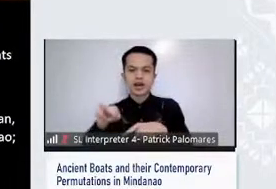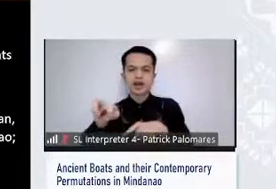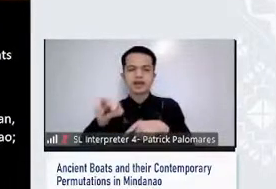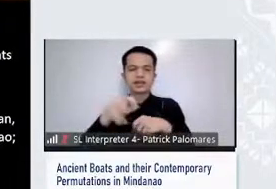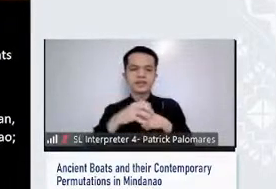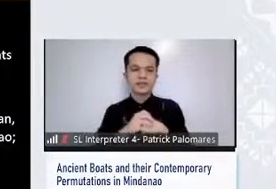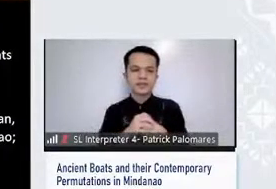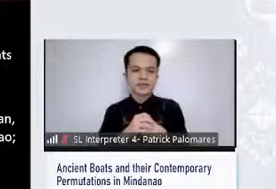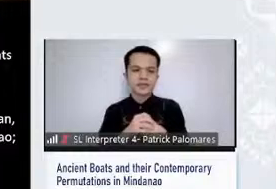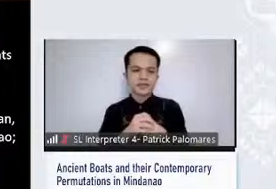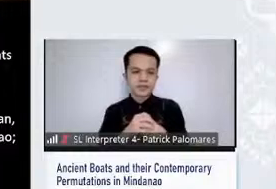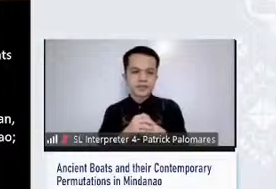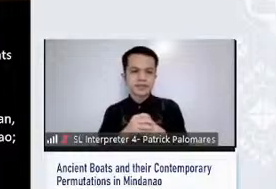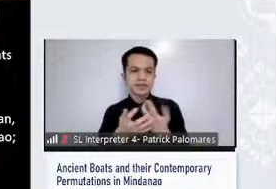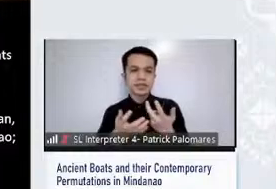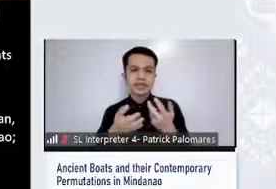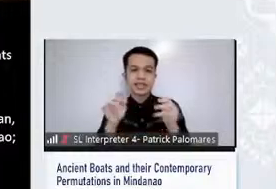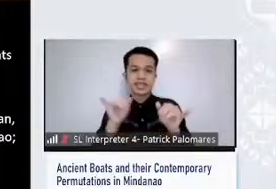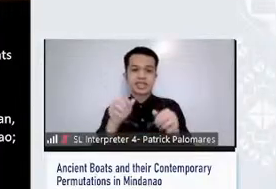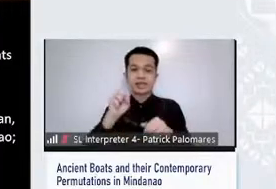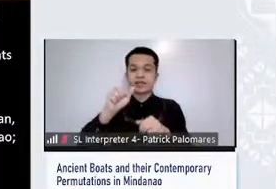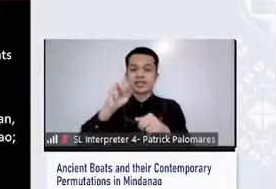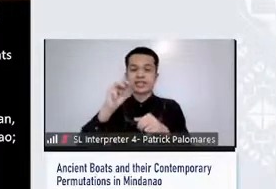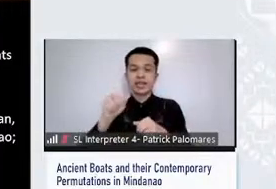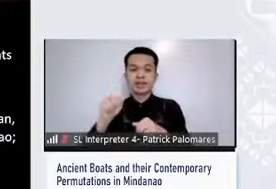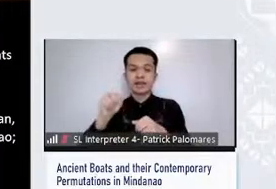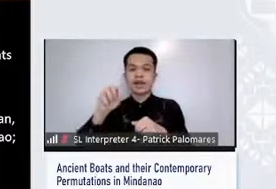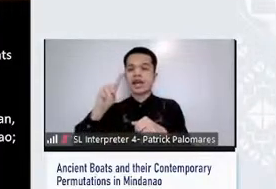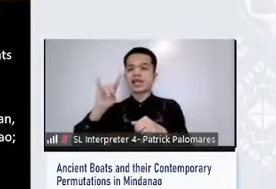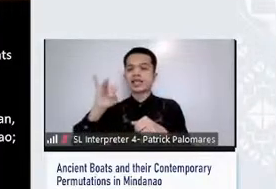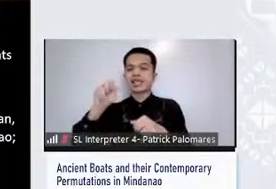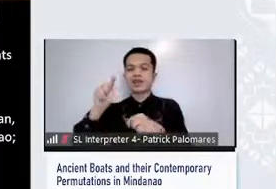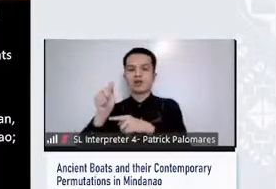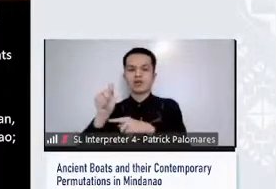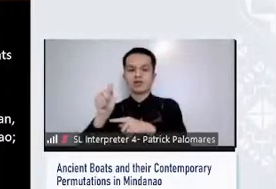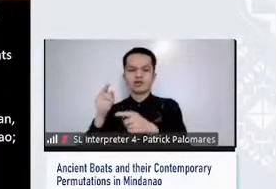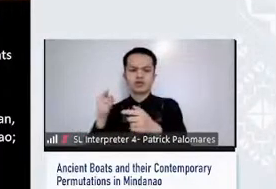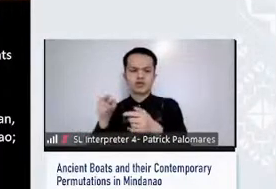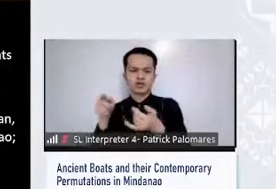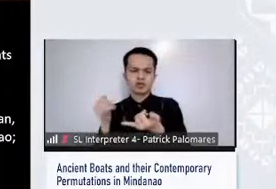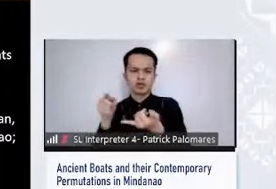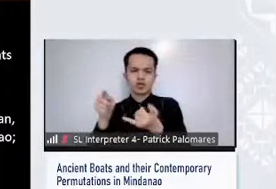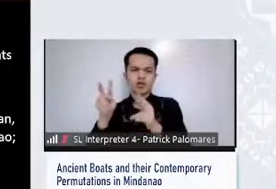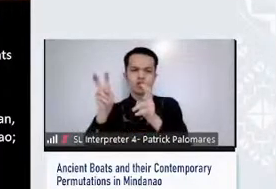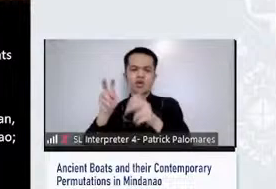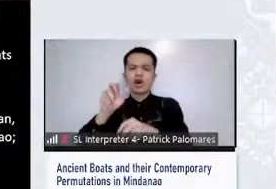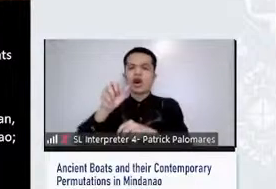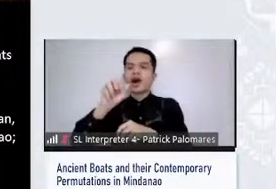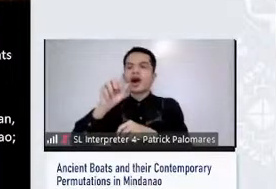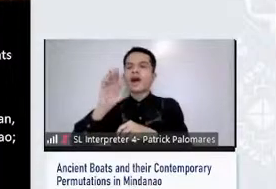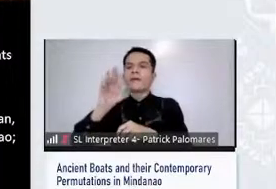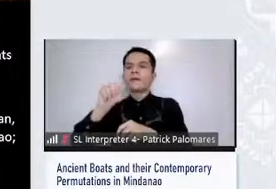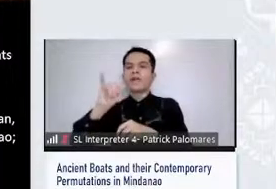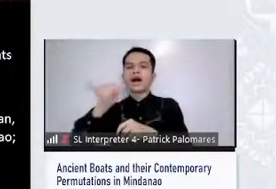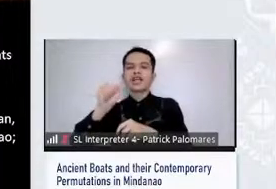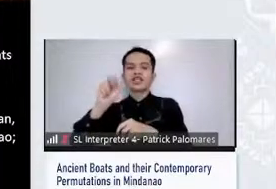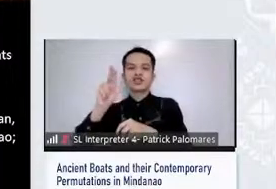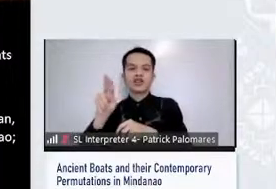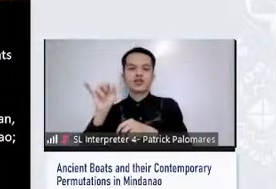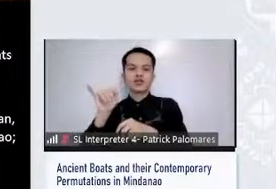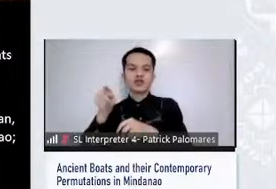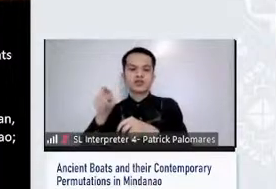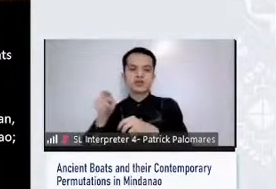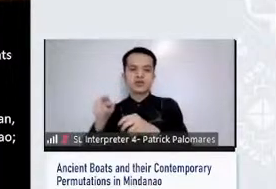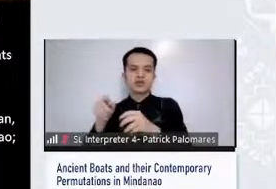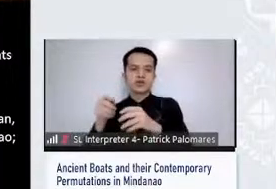Now I will discuss on the Sama Dilaot. They are also called Bajau. They are both dwelling and are often referred to as